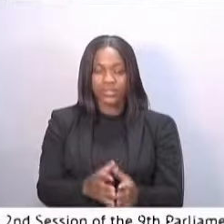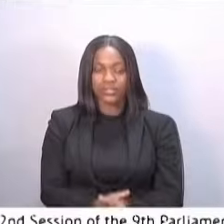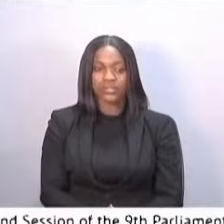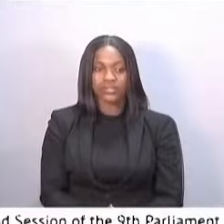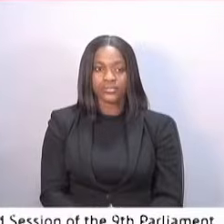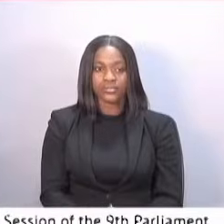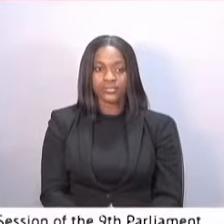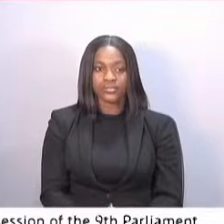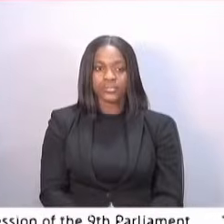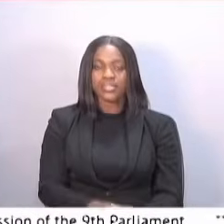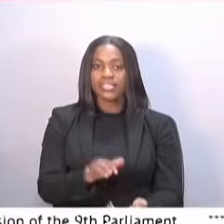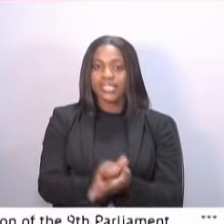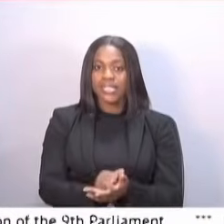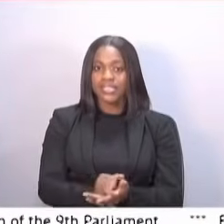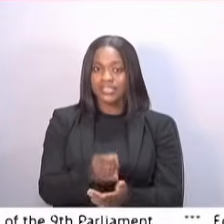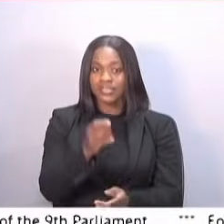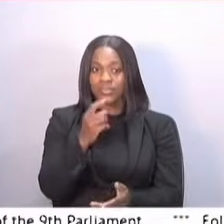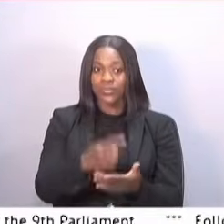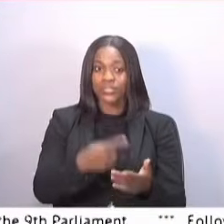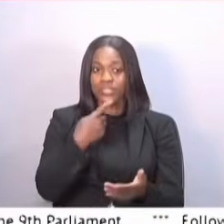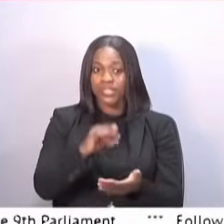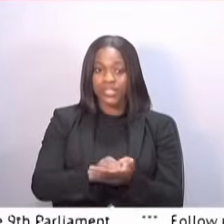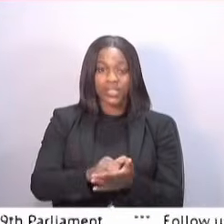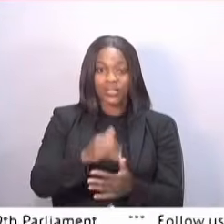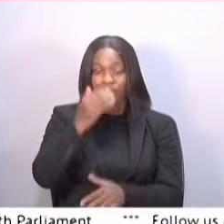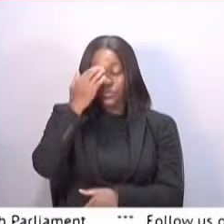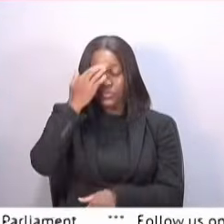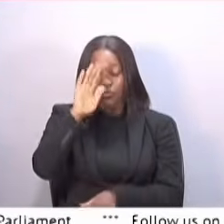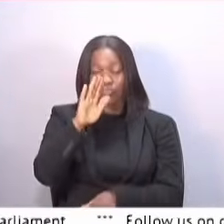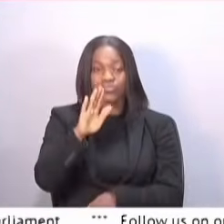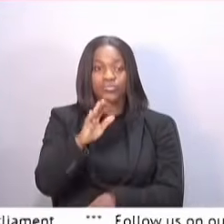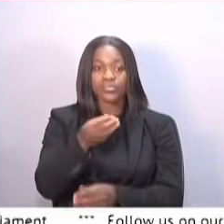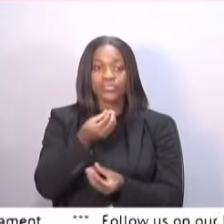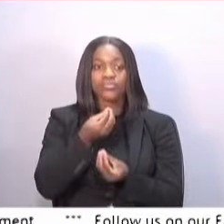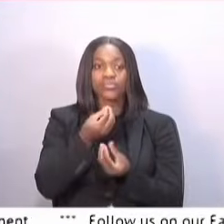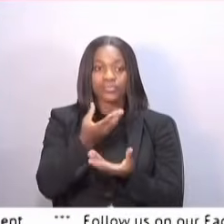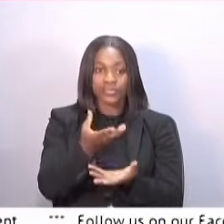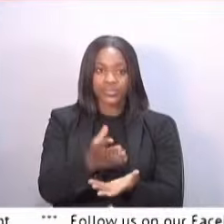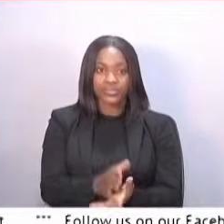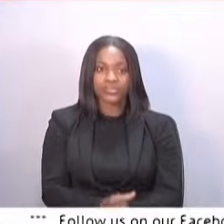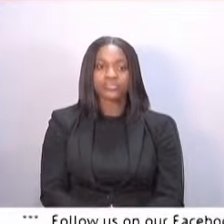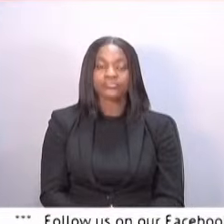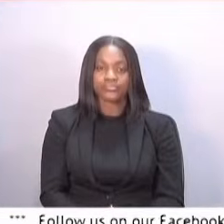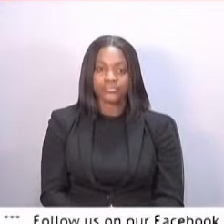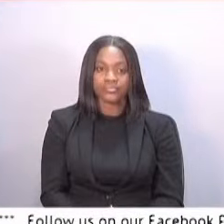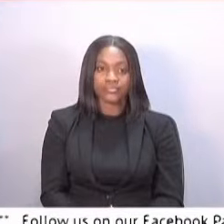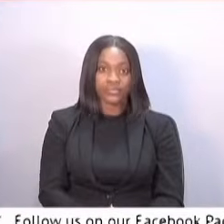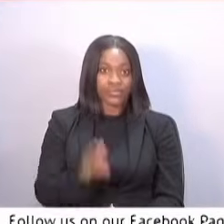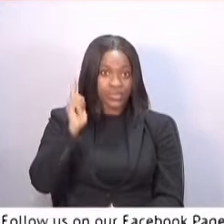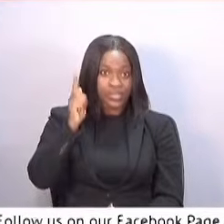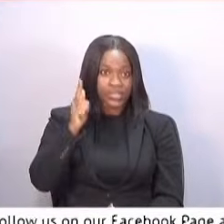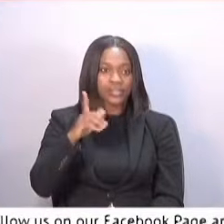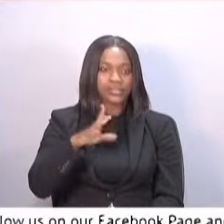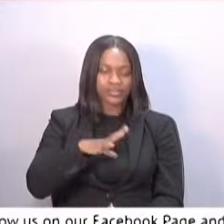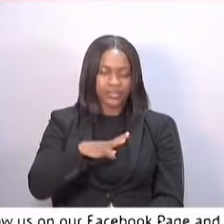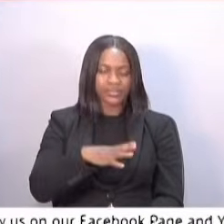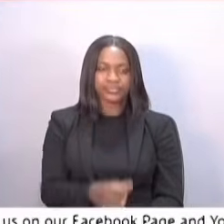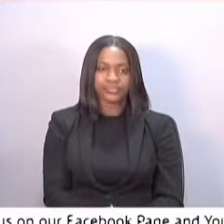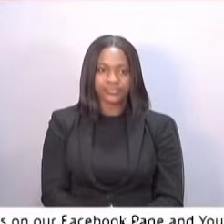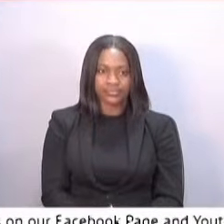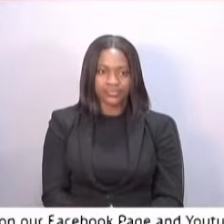That is what he said. He doesn't have the information. So he'll find out and come back to us? Yes. Okay, thank you. I'm okay.